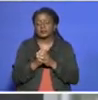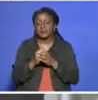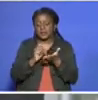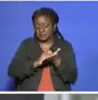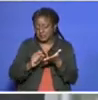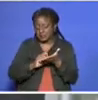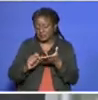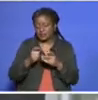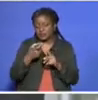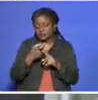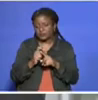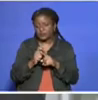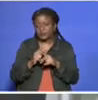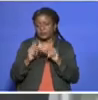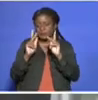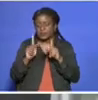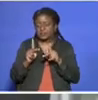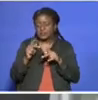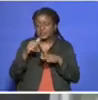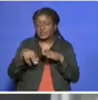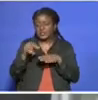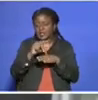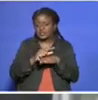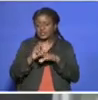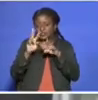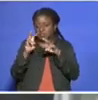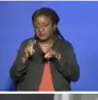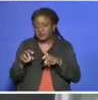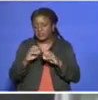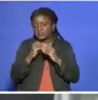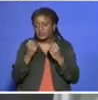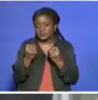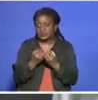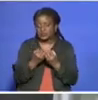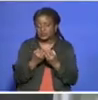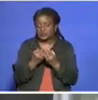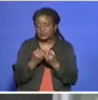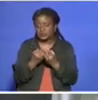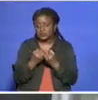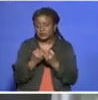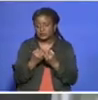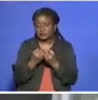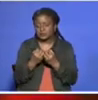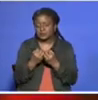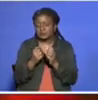National Surveillance Unit as the designee of the chief medical officer.